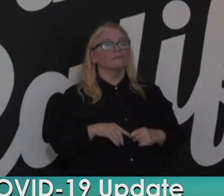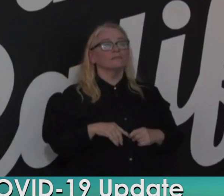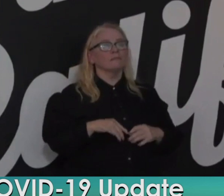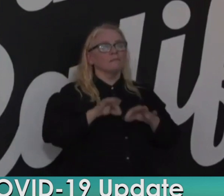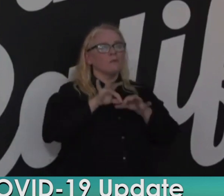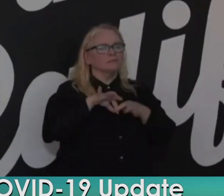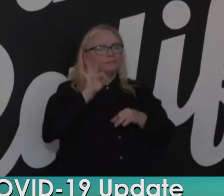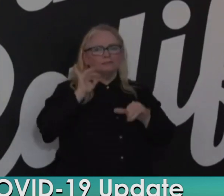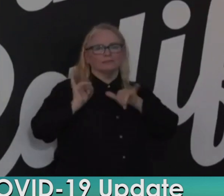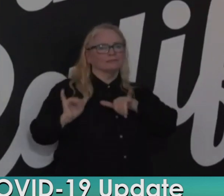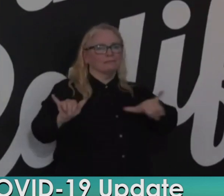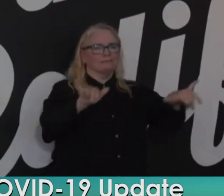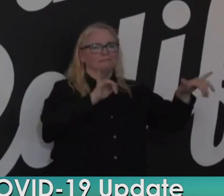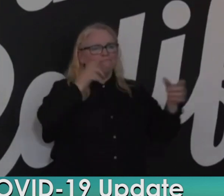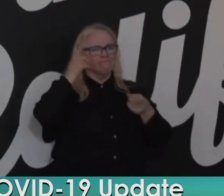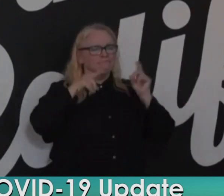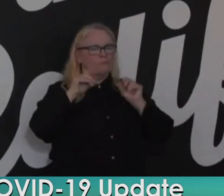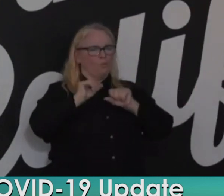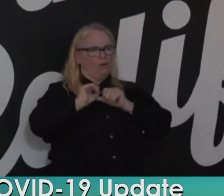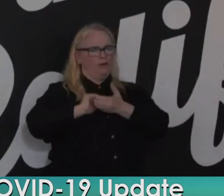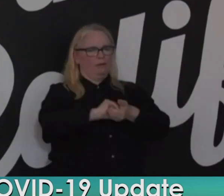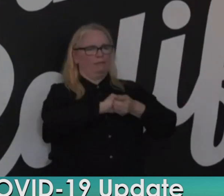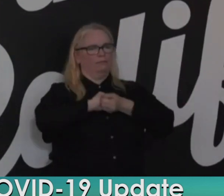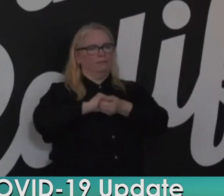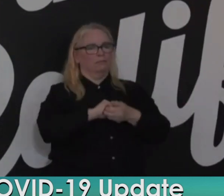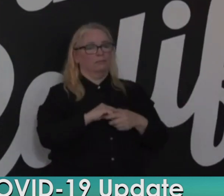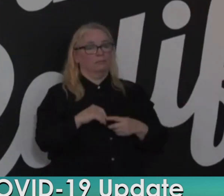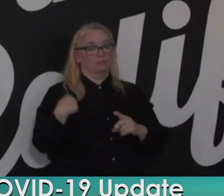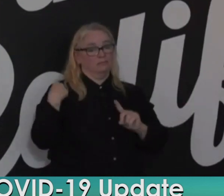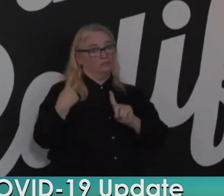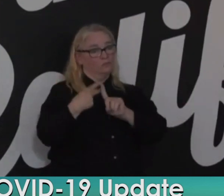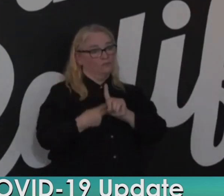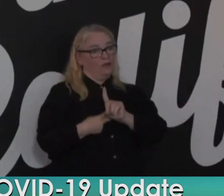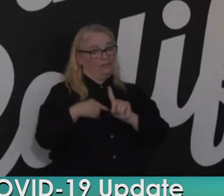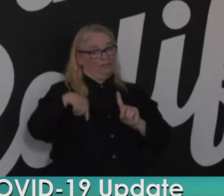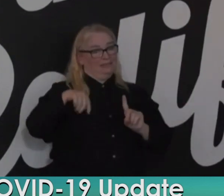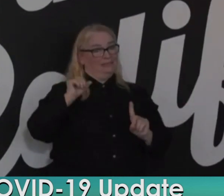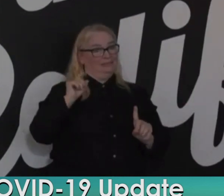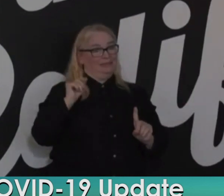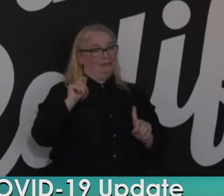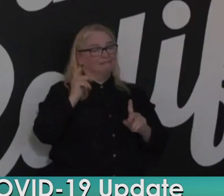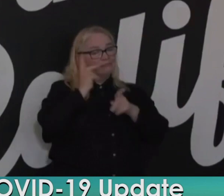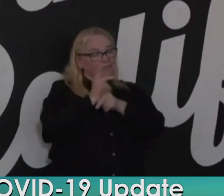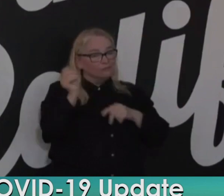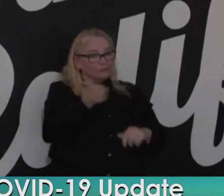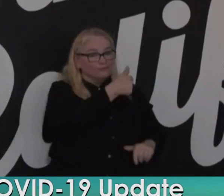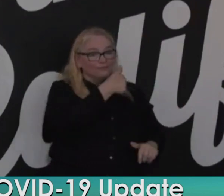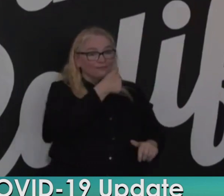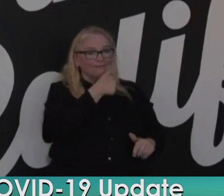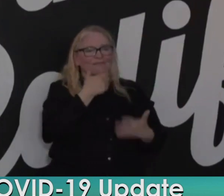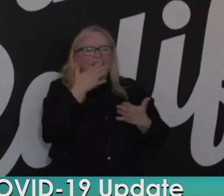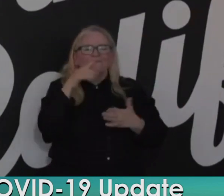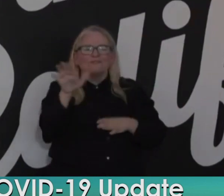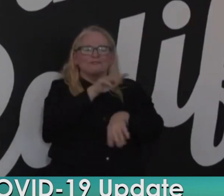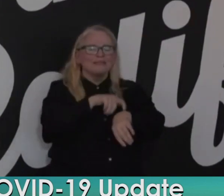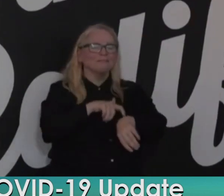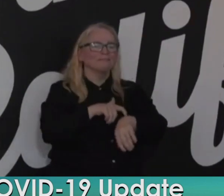of collaboration that's defined the last 2 months in this state. Take care, everybody. Thanks for taking the time checking